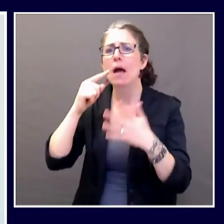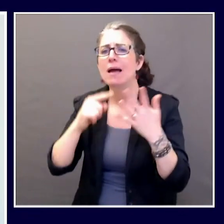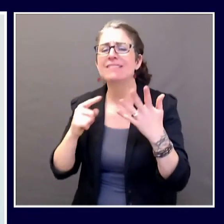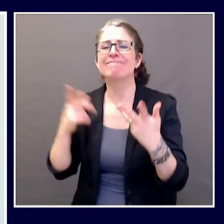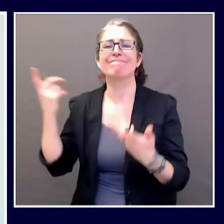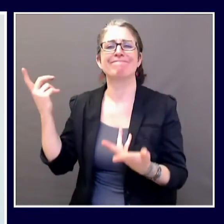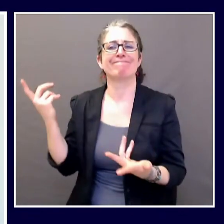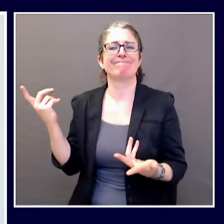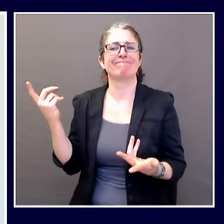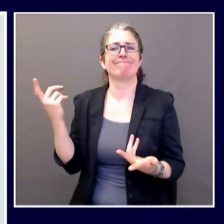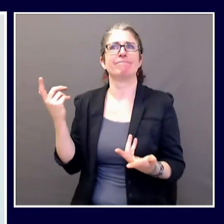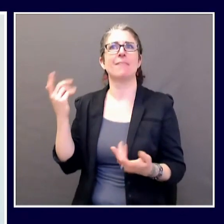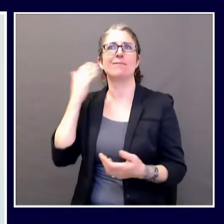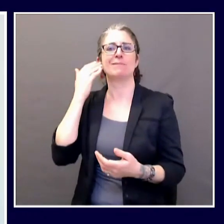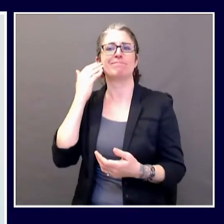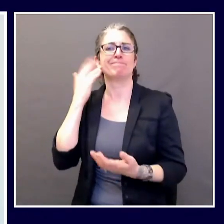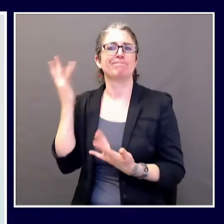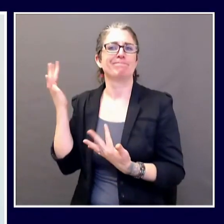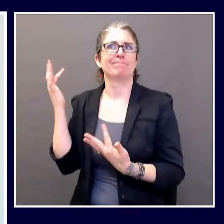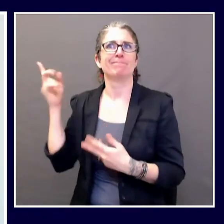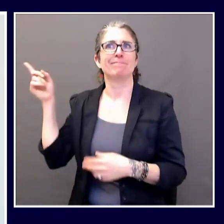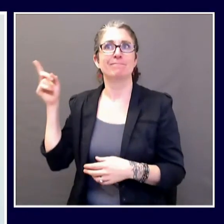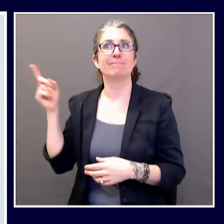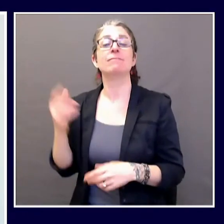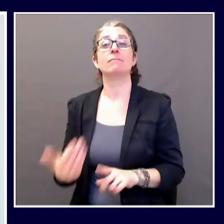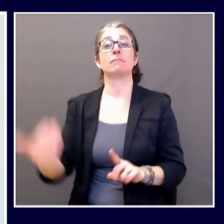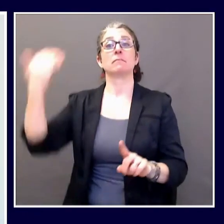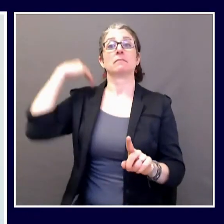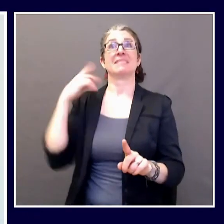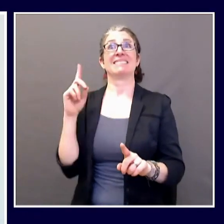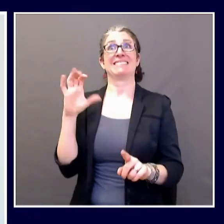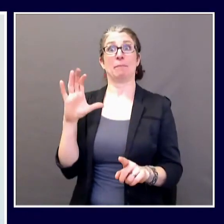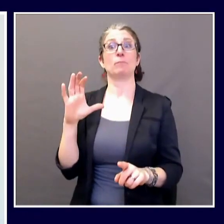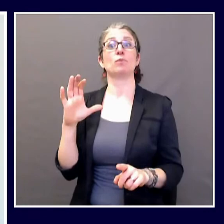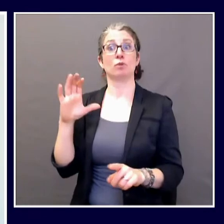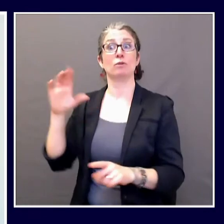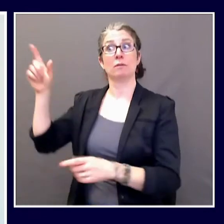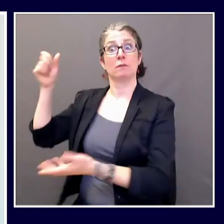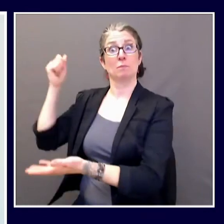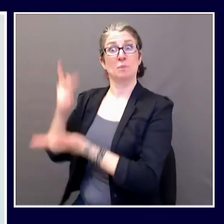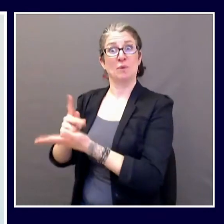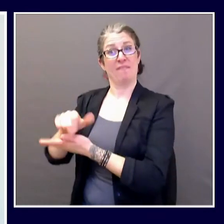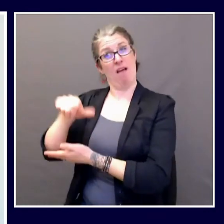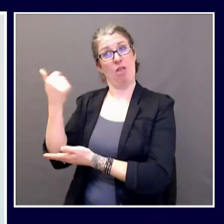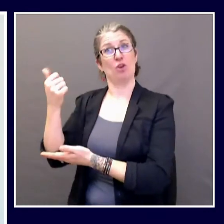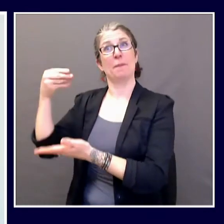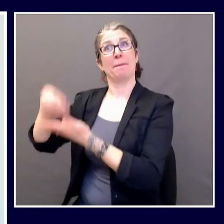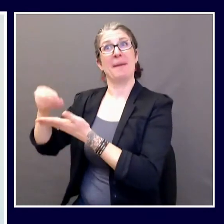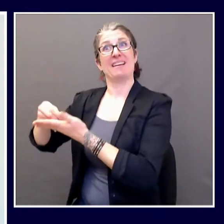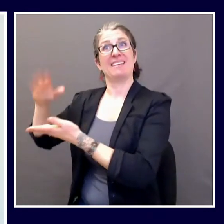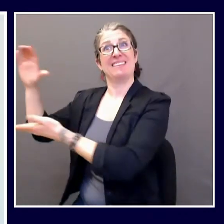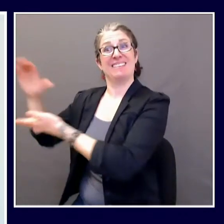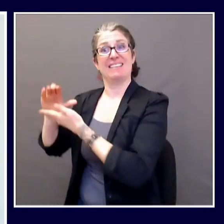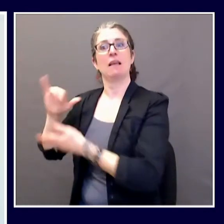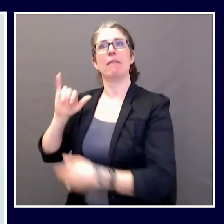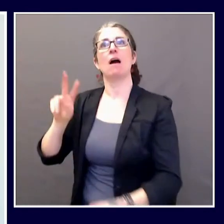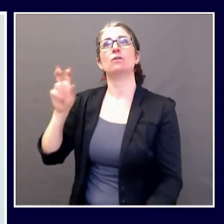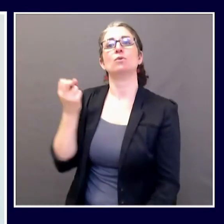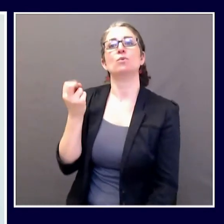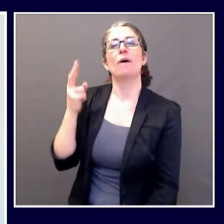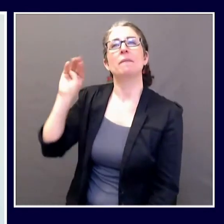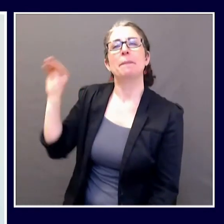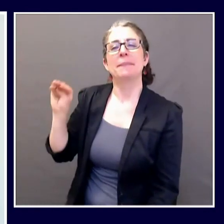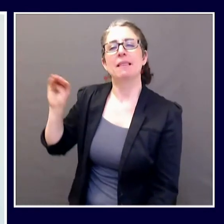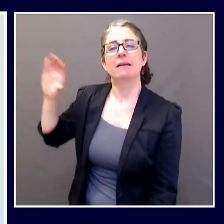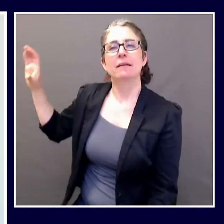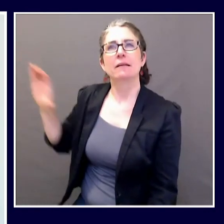million, for example, for vaccine distribution, another $77 million for Maine CDC for contact tracing and